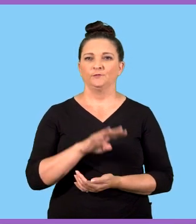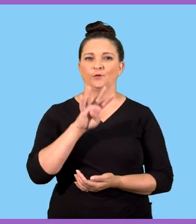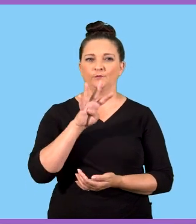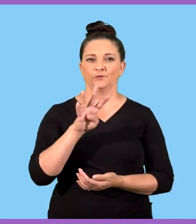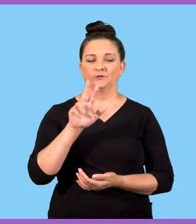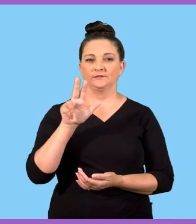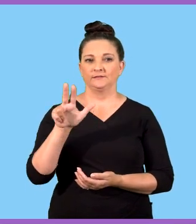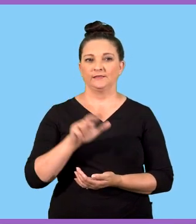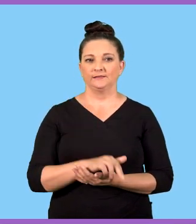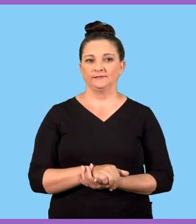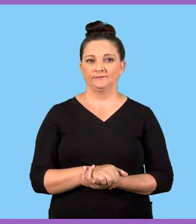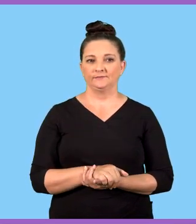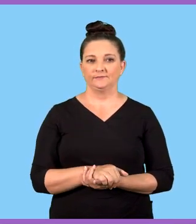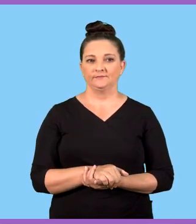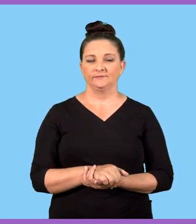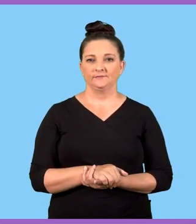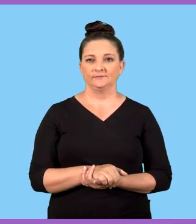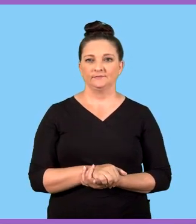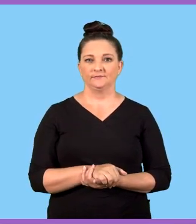Then I have 48.